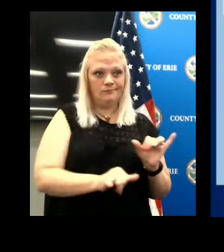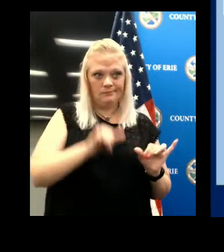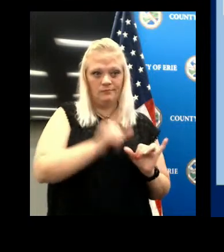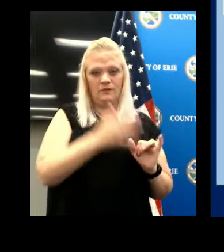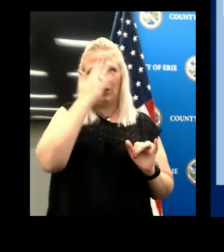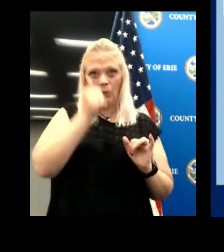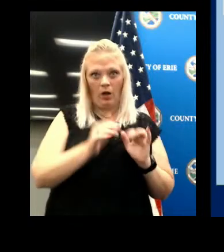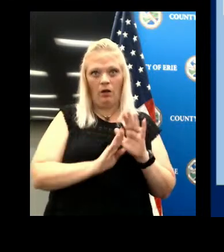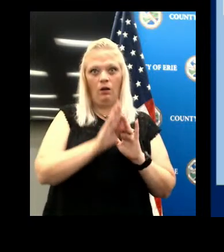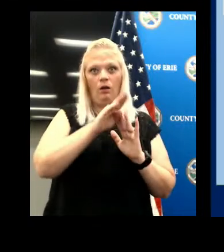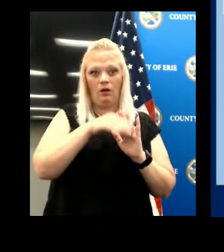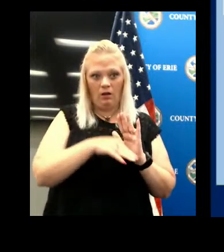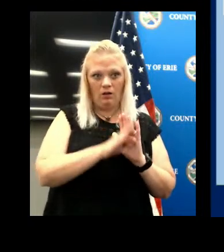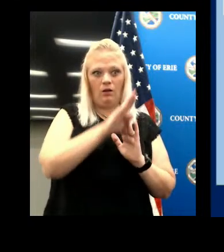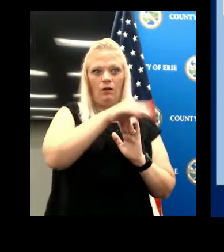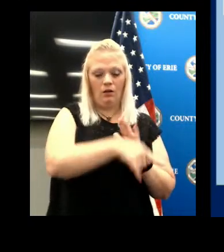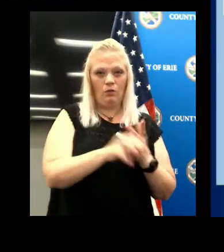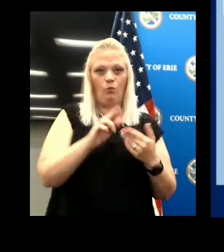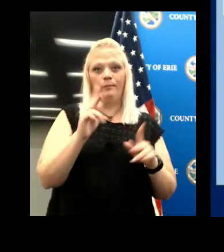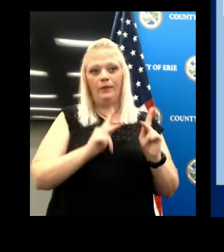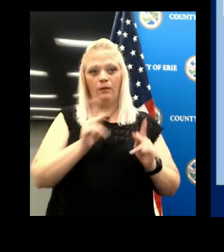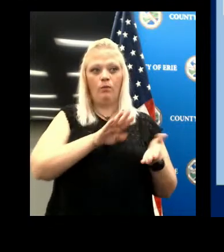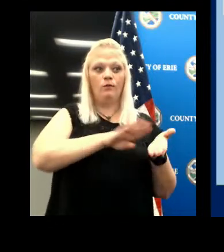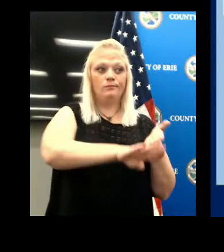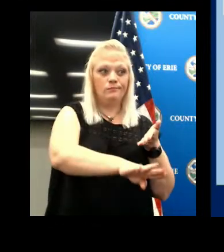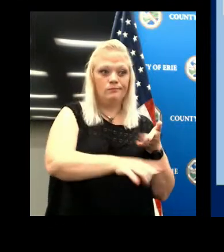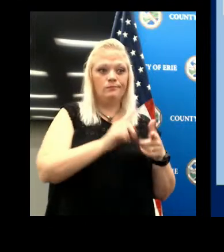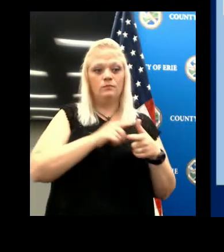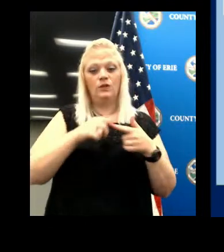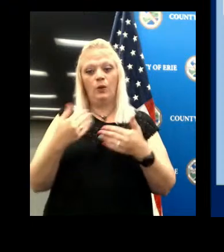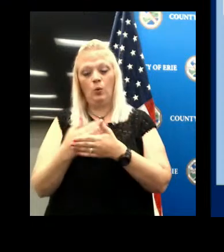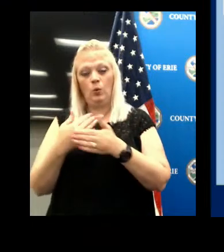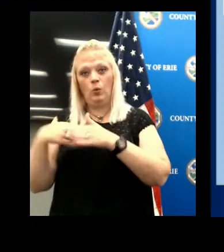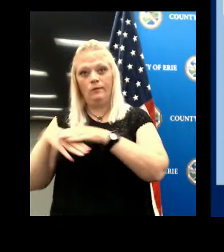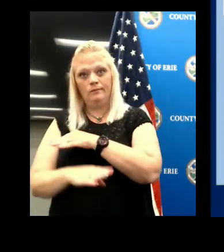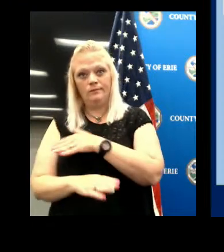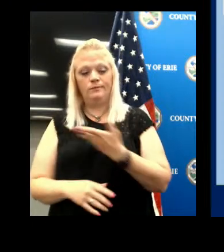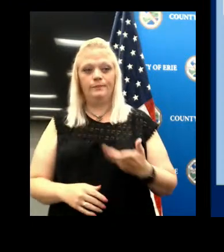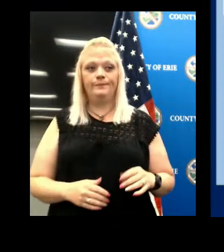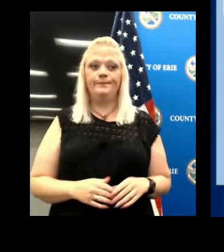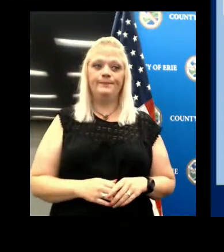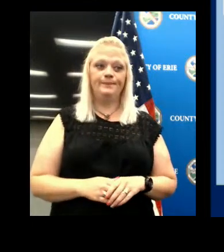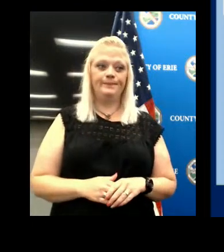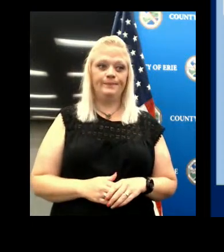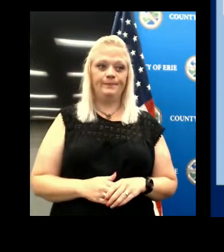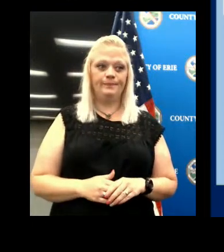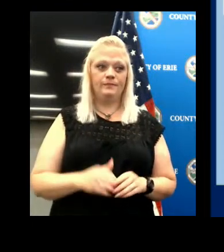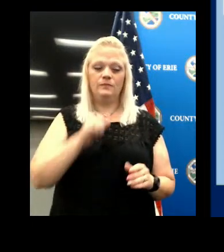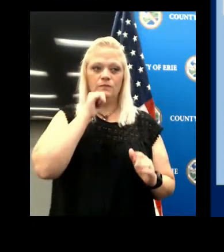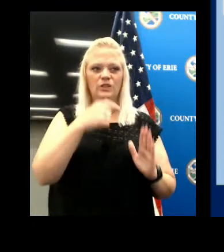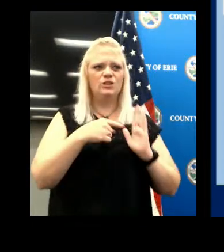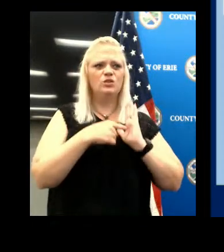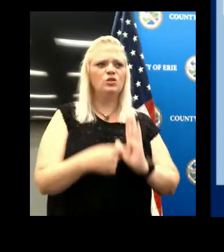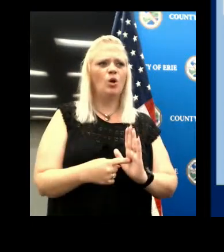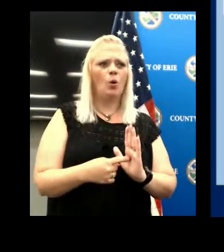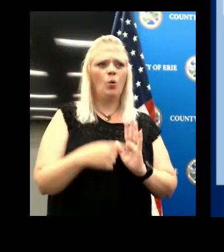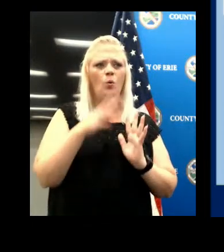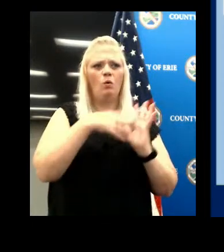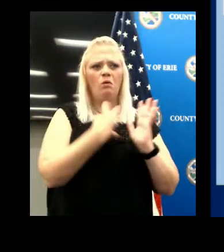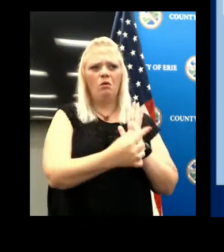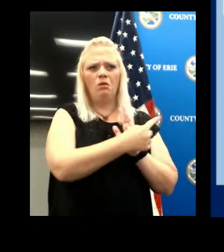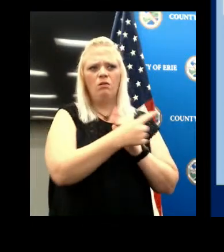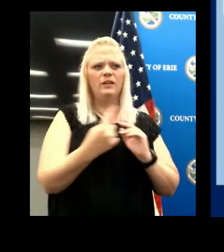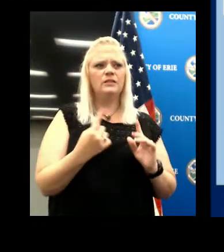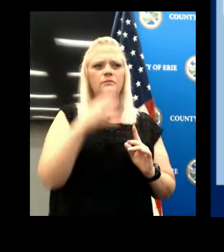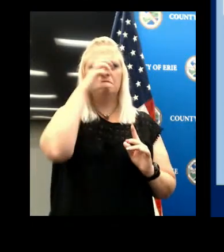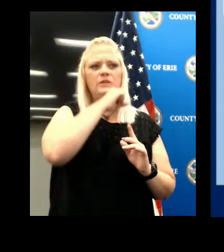and downs, or people that are discharged and new ones that are admitted. It doesn't show it there because it seems to be